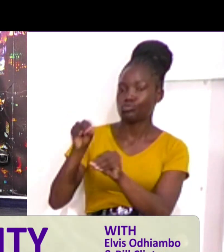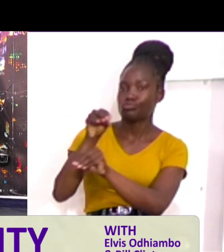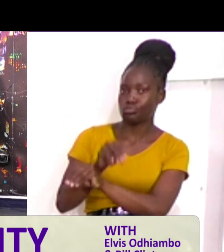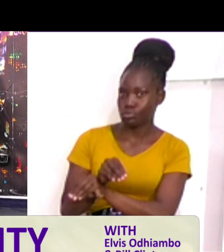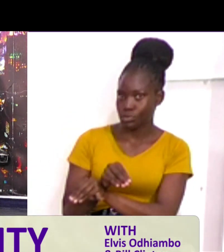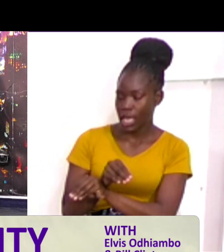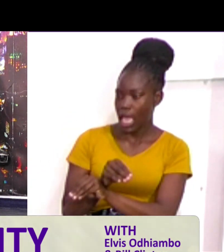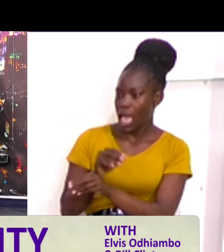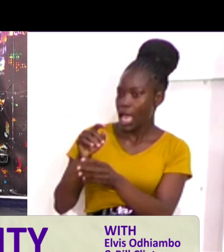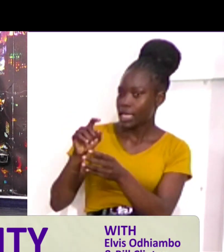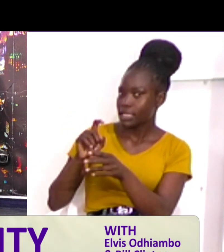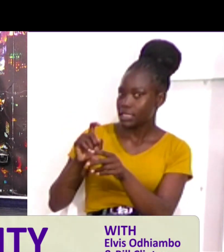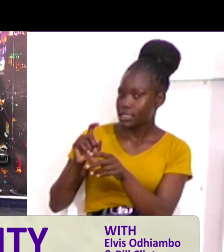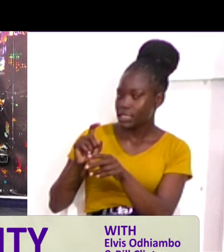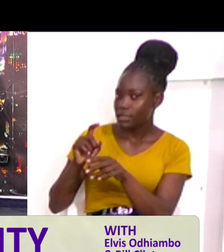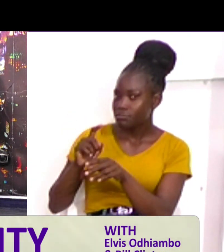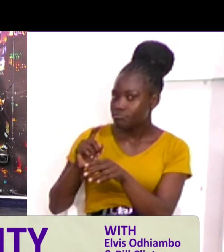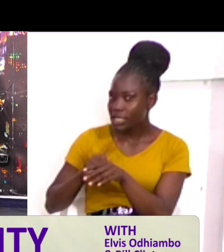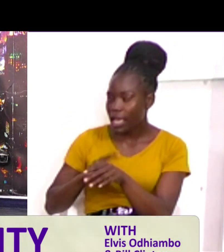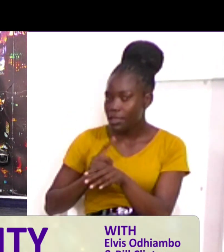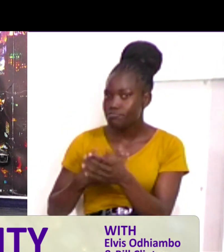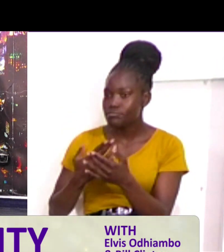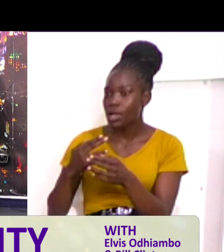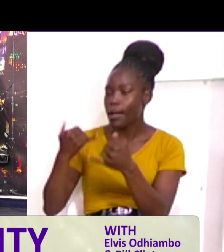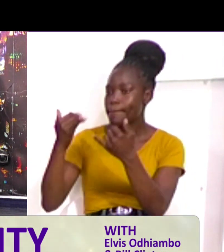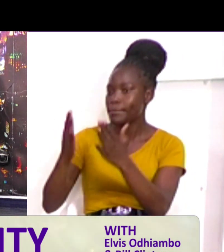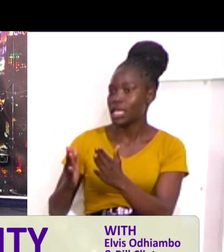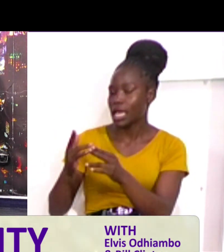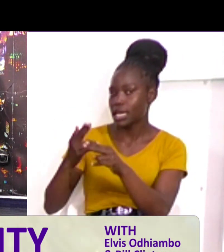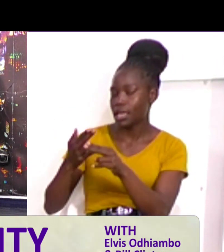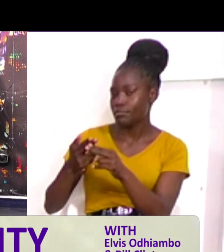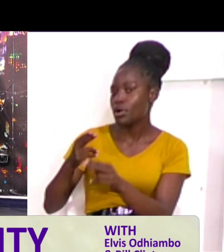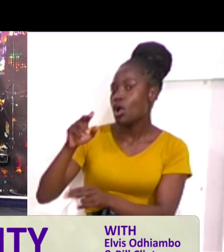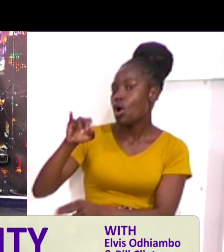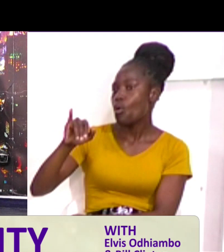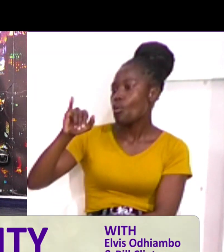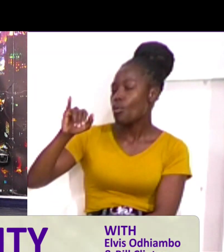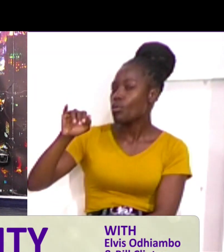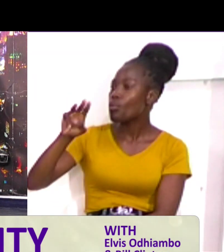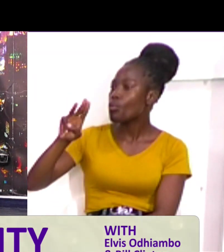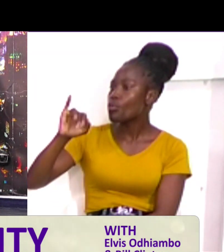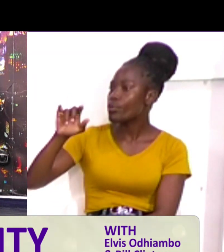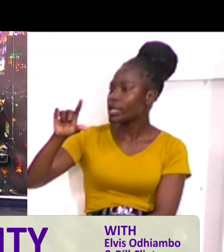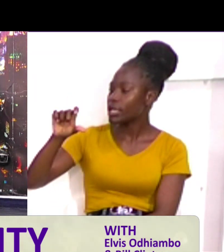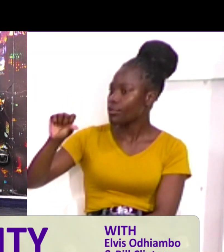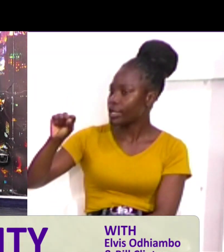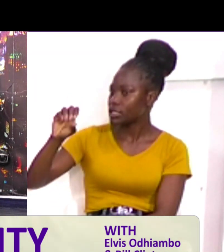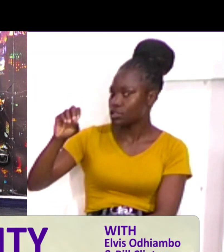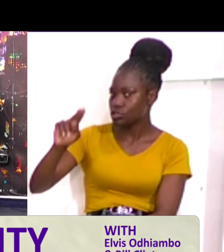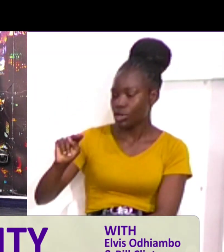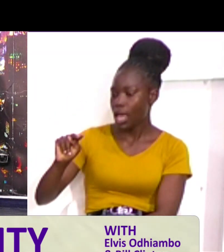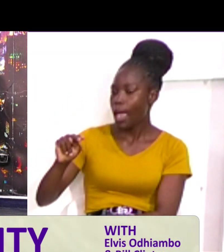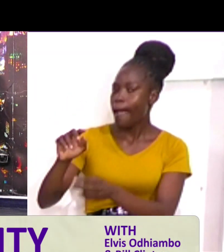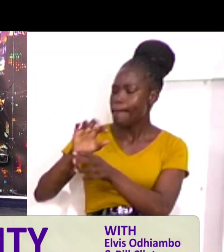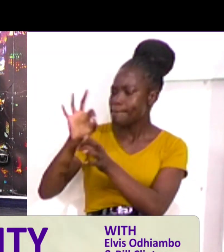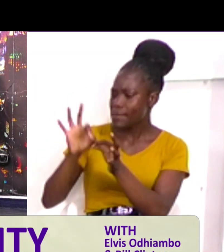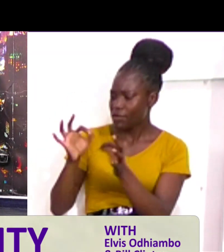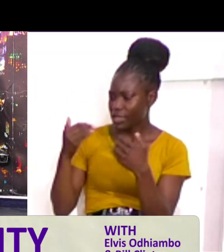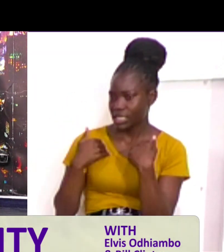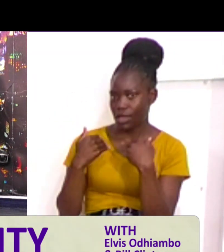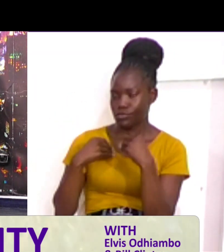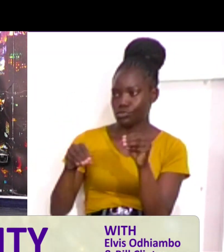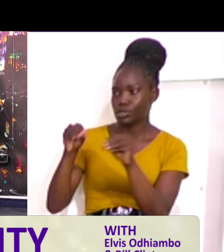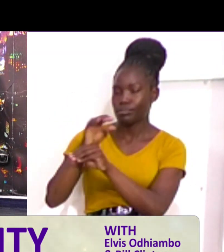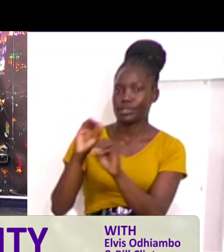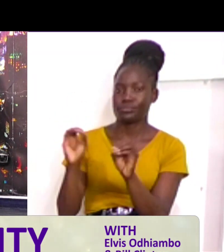Yes. When a player like Young Son Min is injured, there is no perfect. They will struggle. Yes. They will